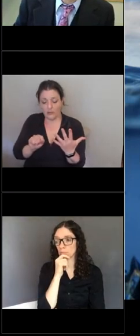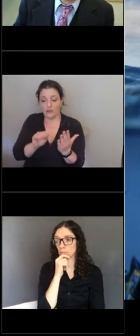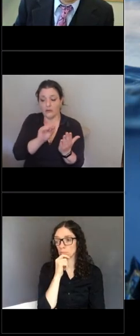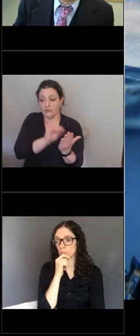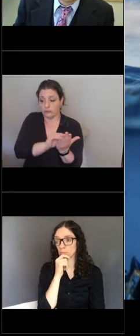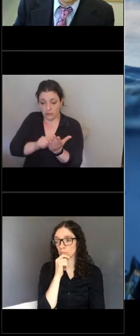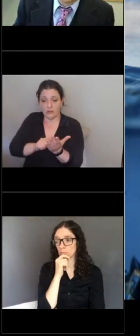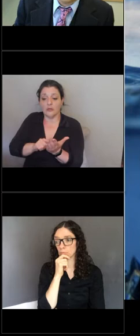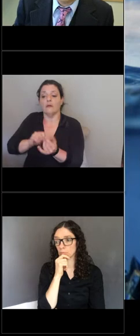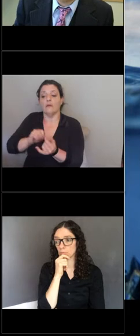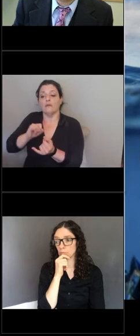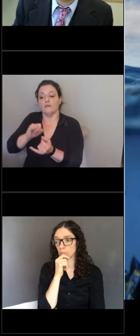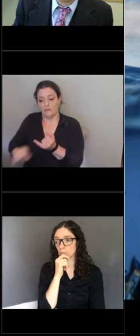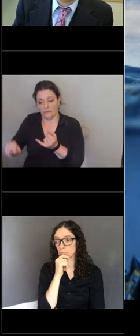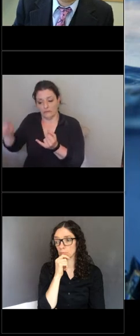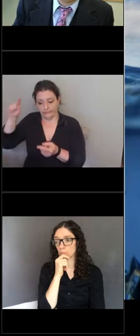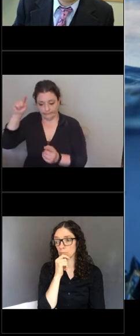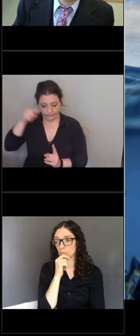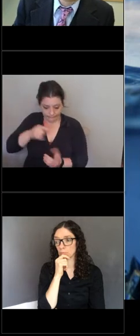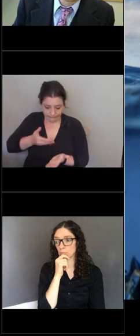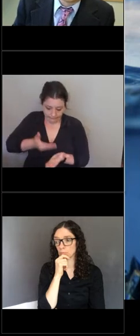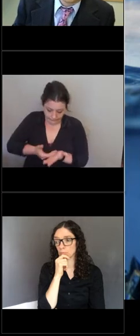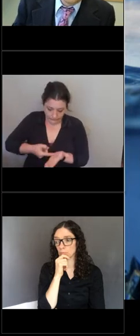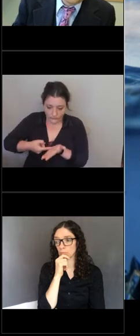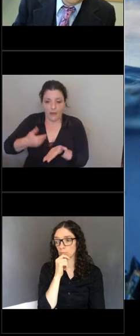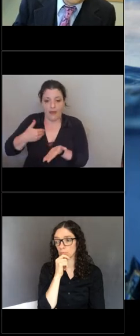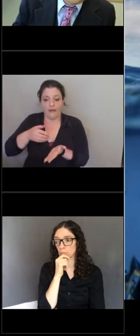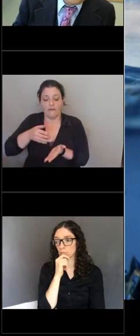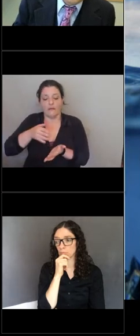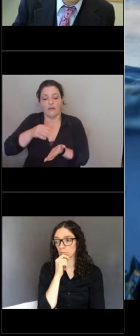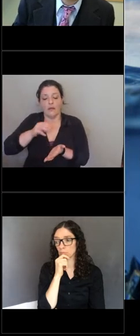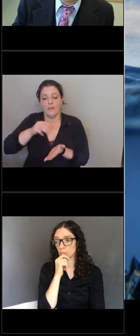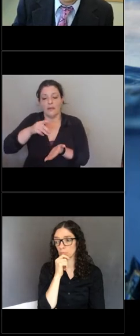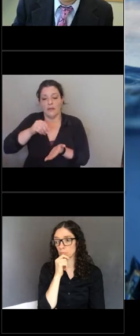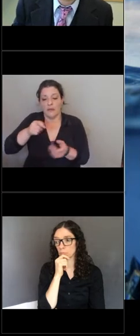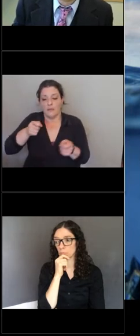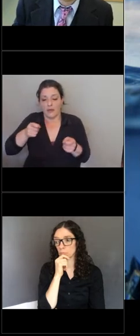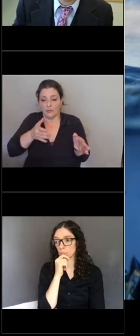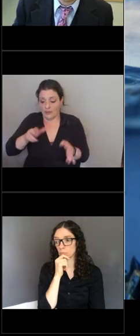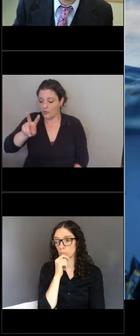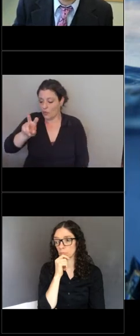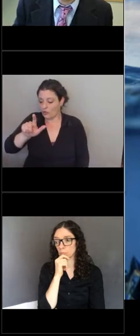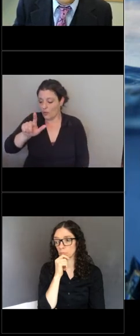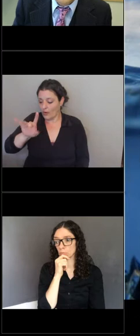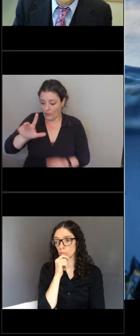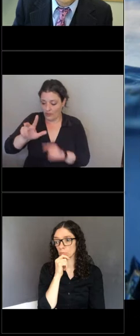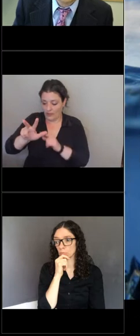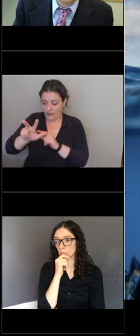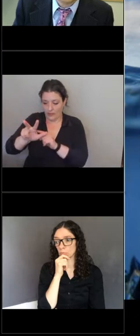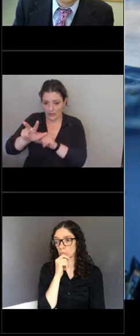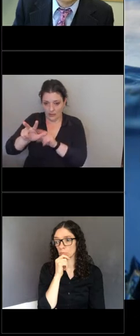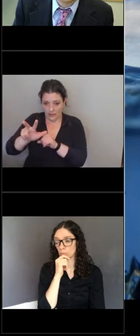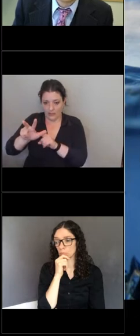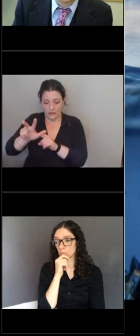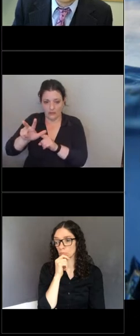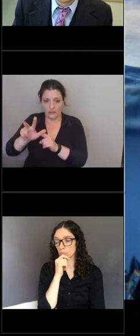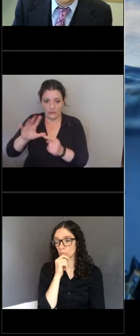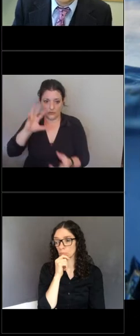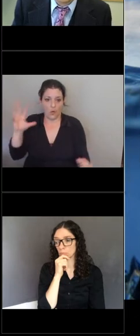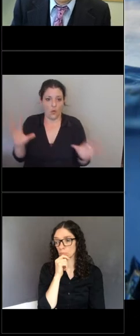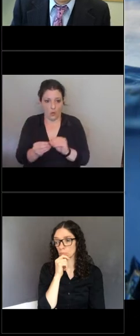223 management plans, all scoring between 1 and the highest score that we had, or they had, excuse me,